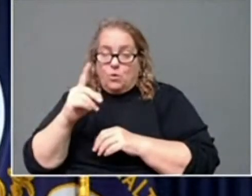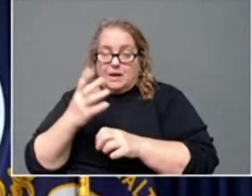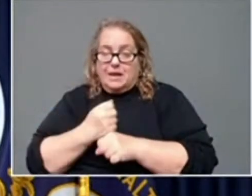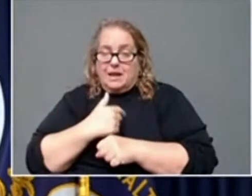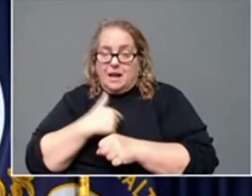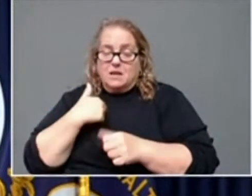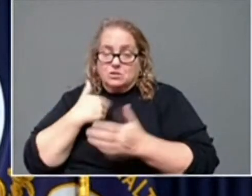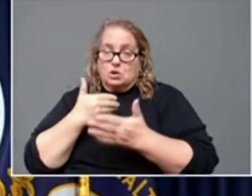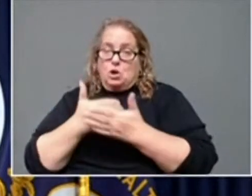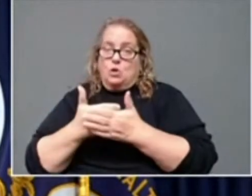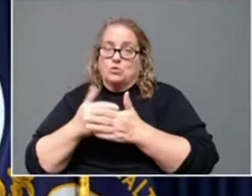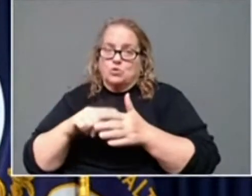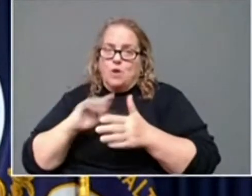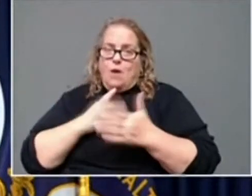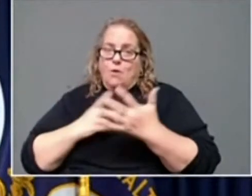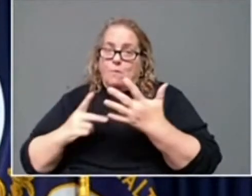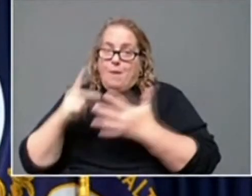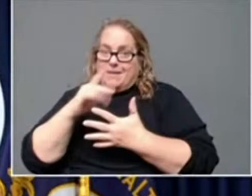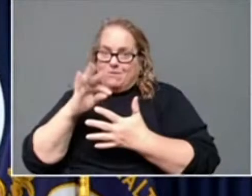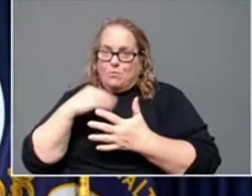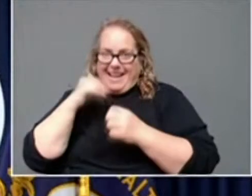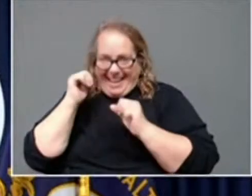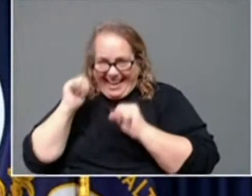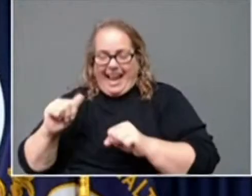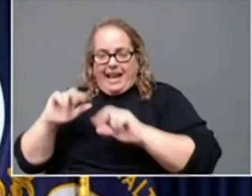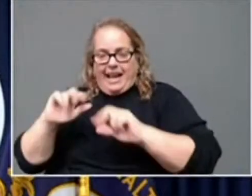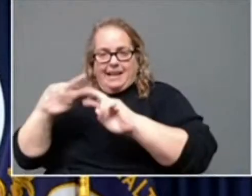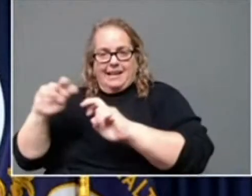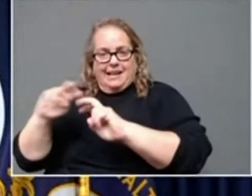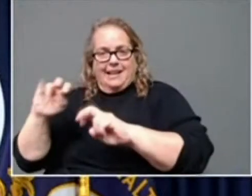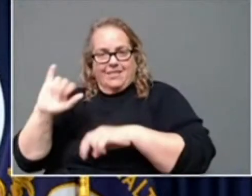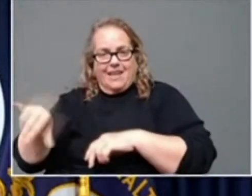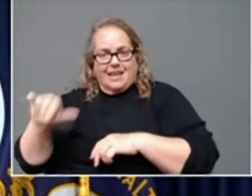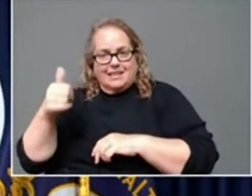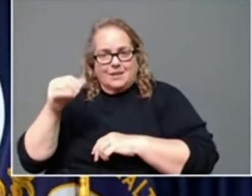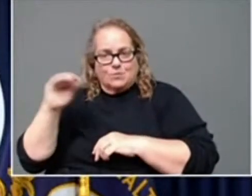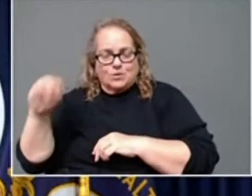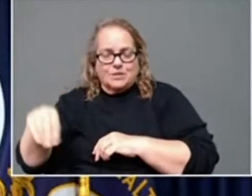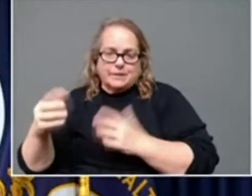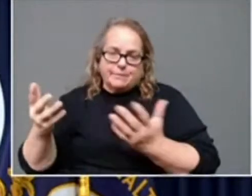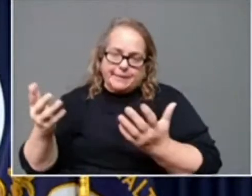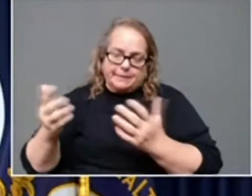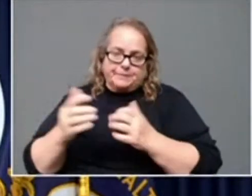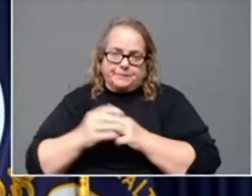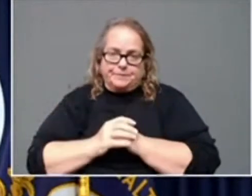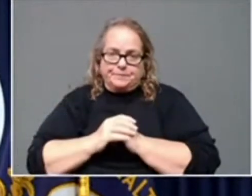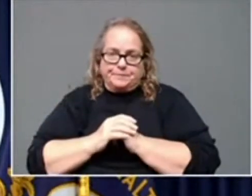in population of all our Kentuckians.